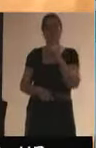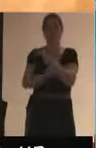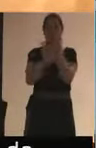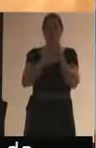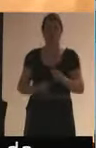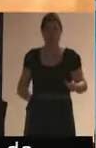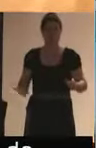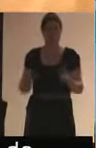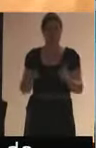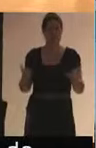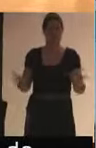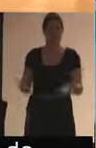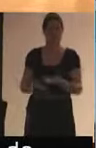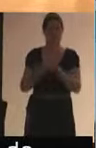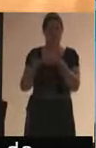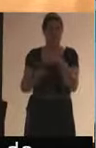child is happy.